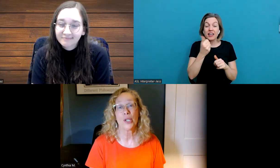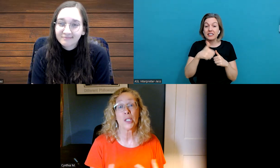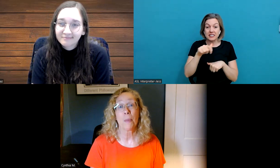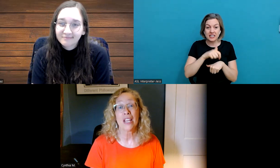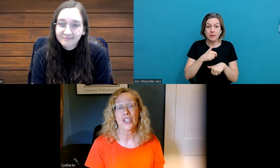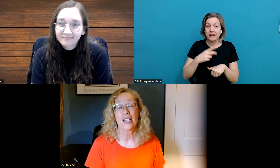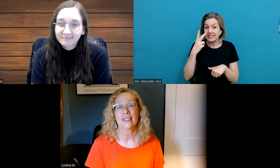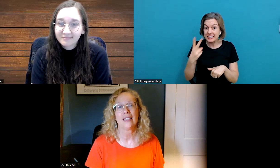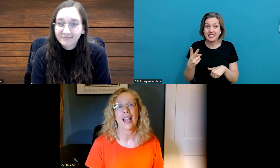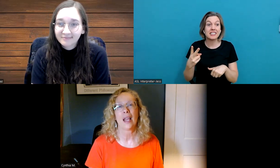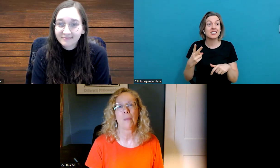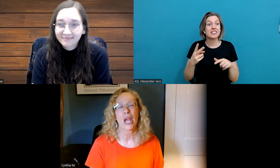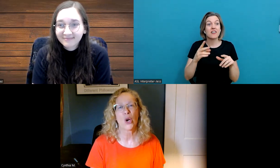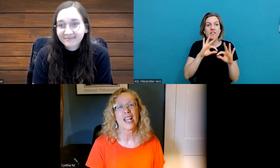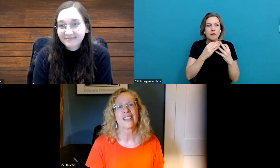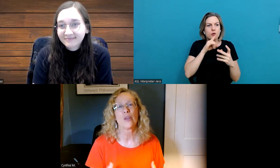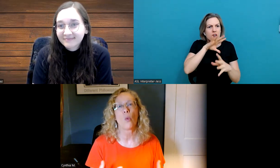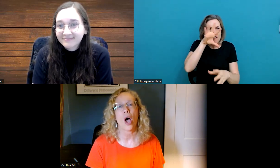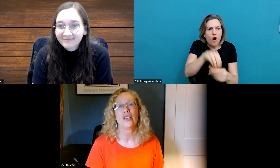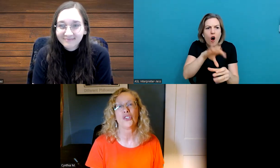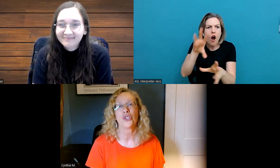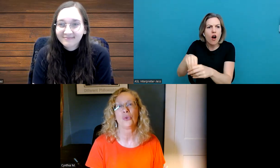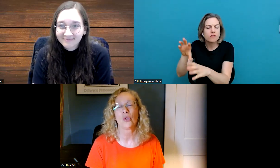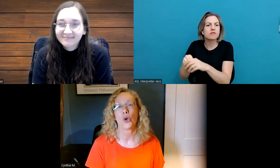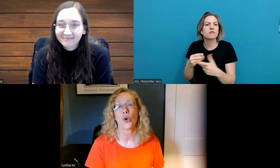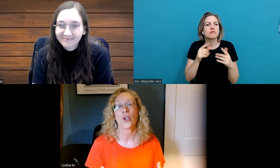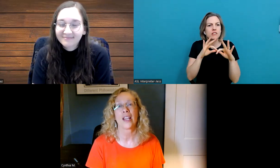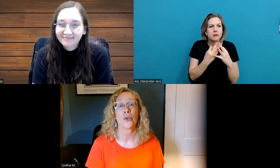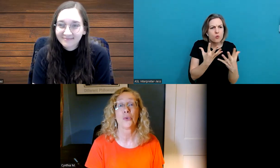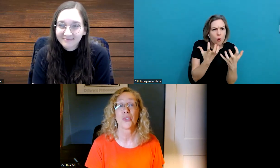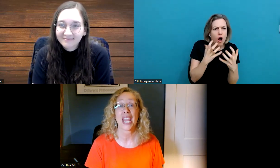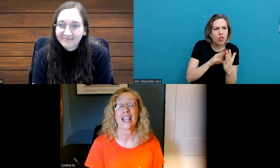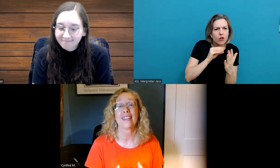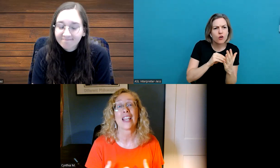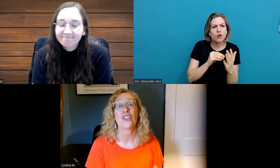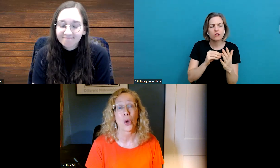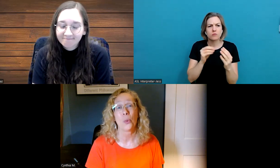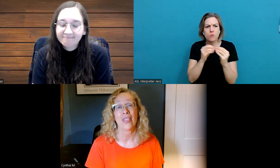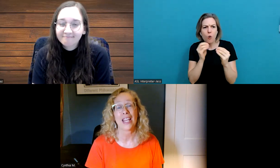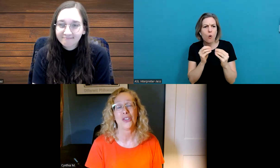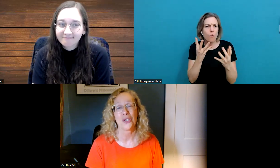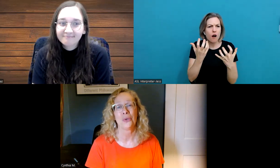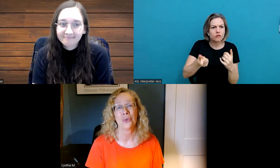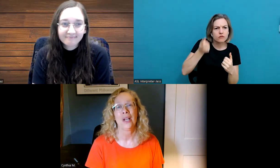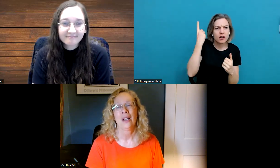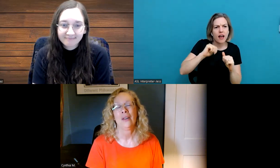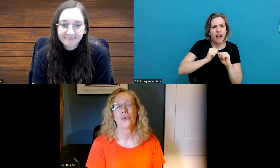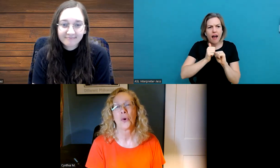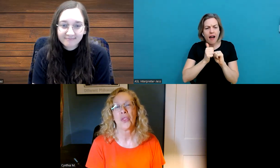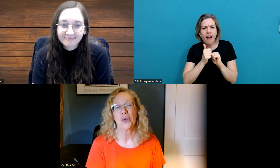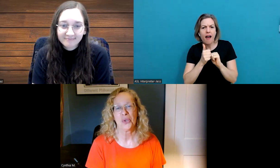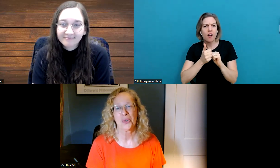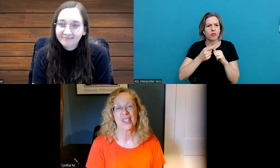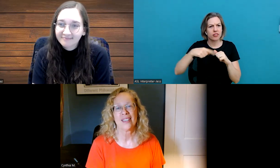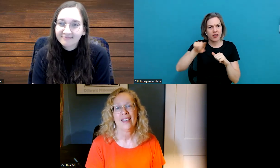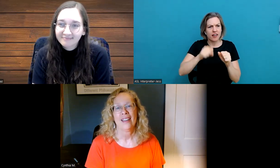see participation and parents that want to learn and understand and know what they can do for